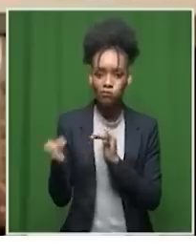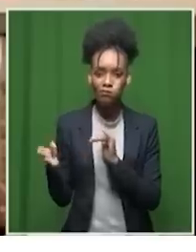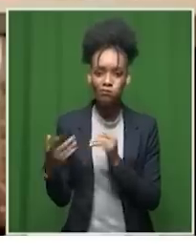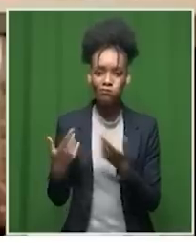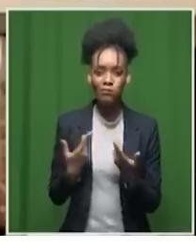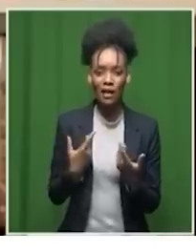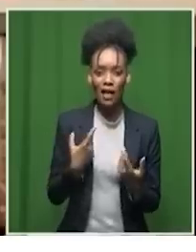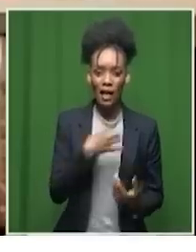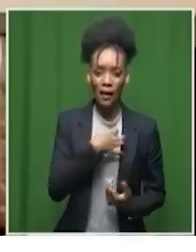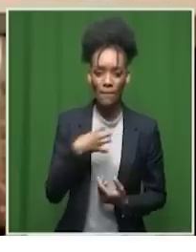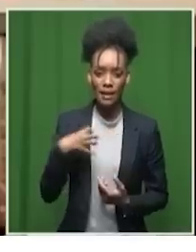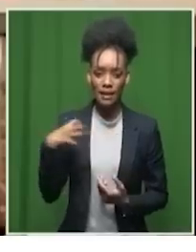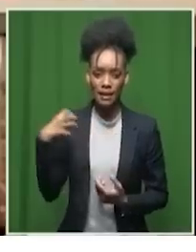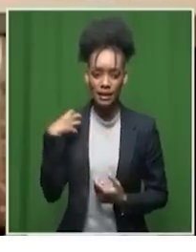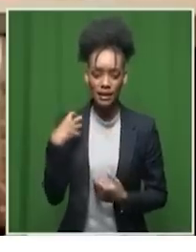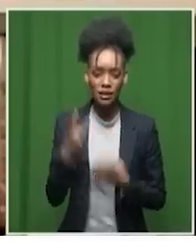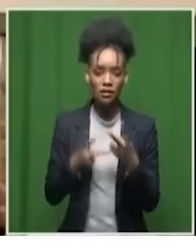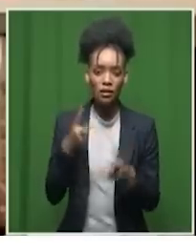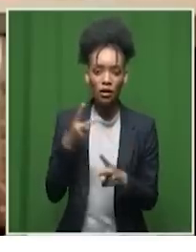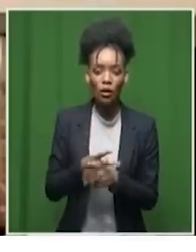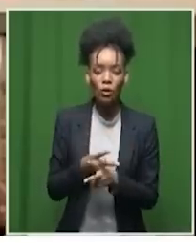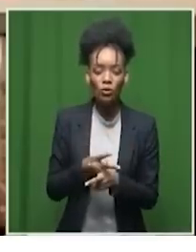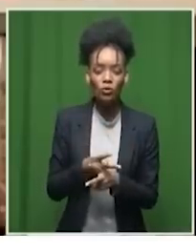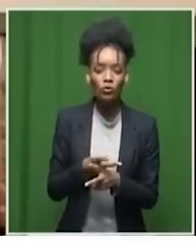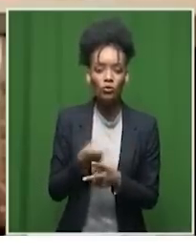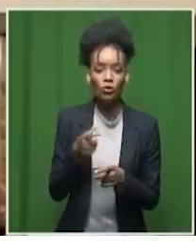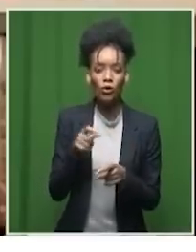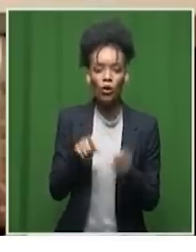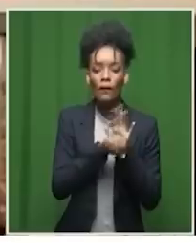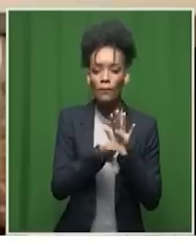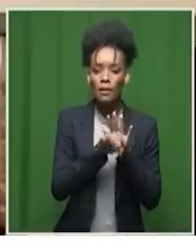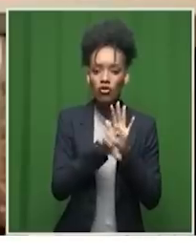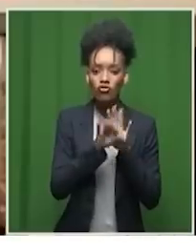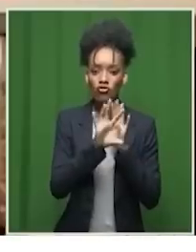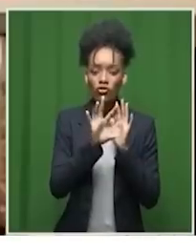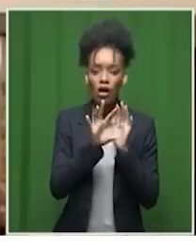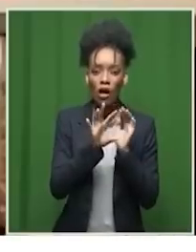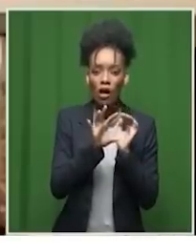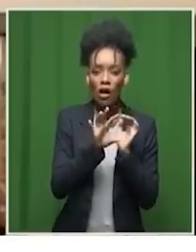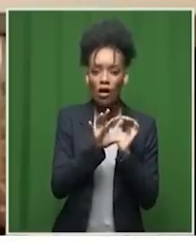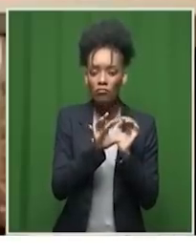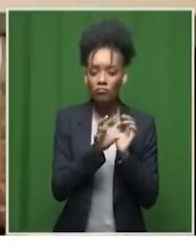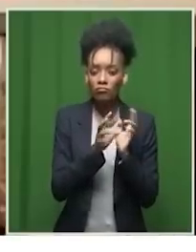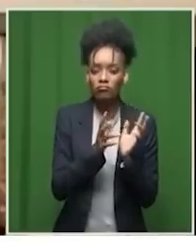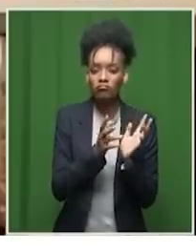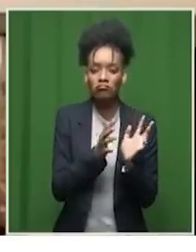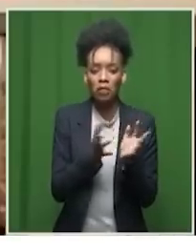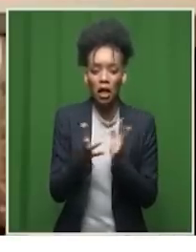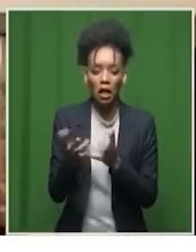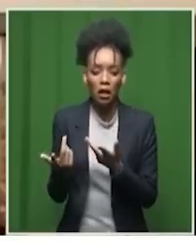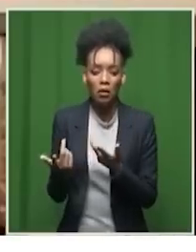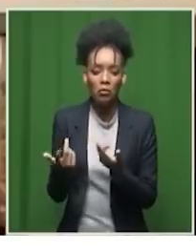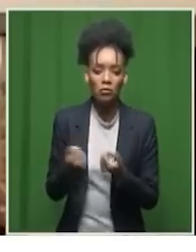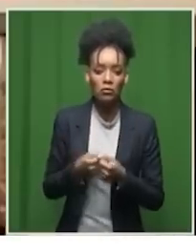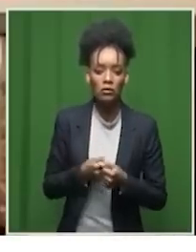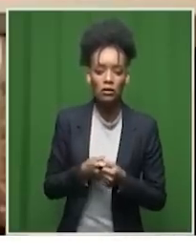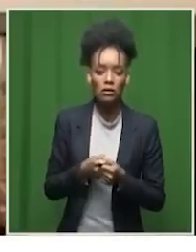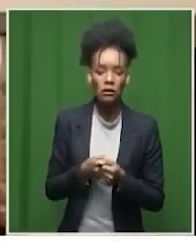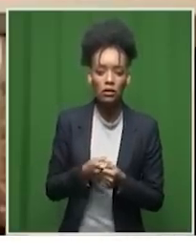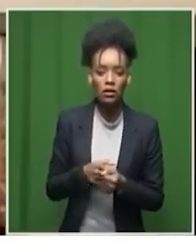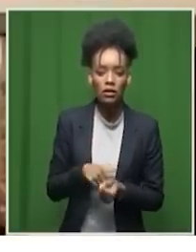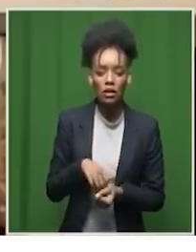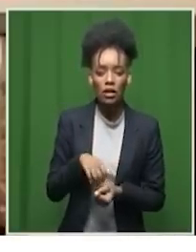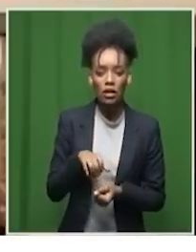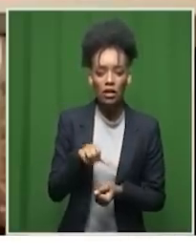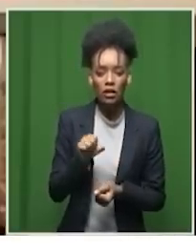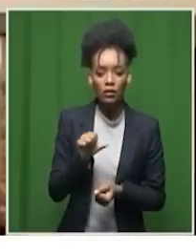course also the reaction of the international media. The guru of all stock exchange analyses,